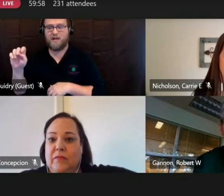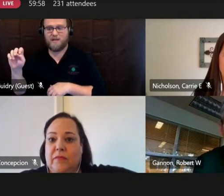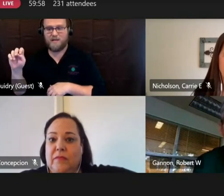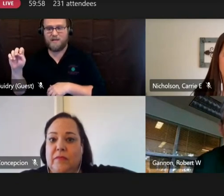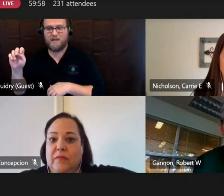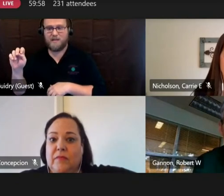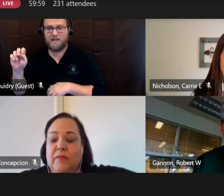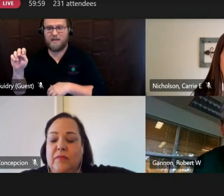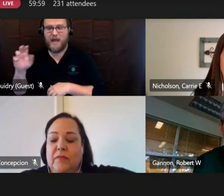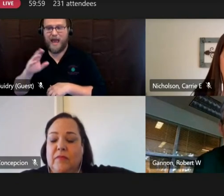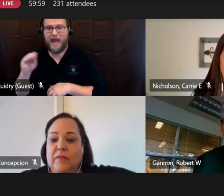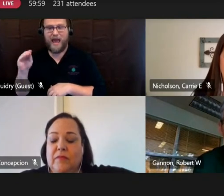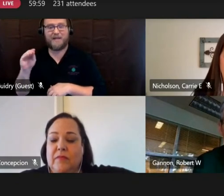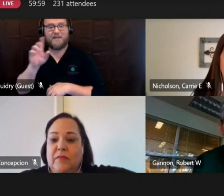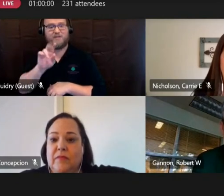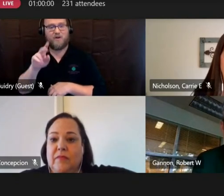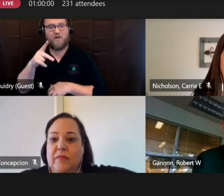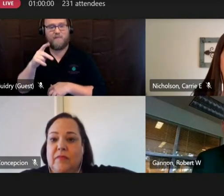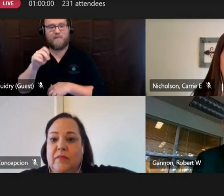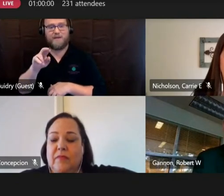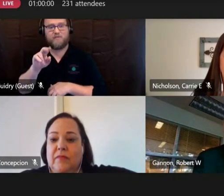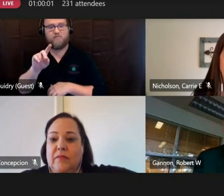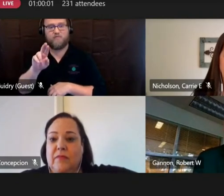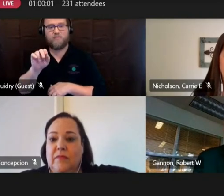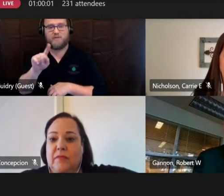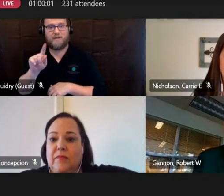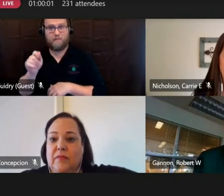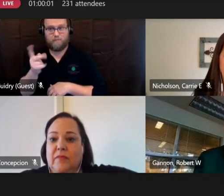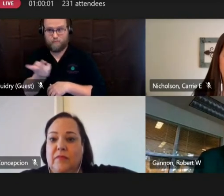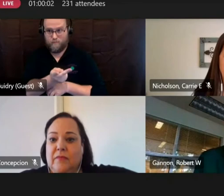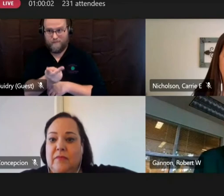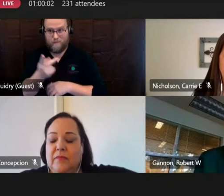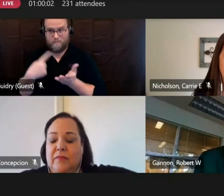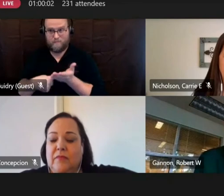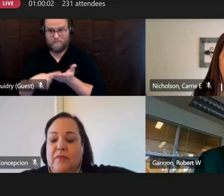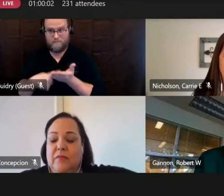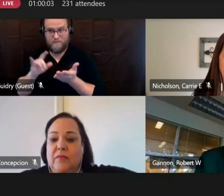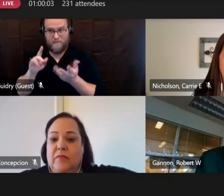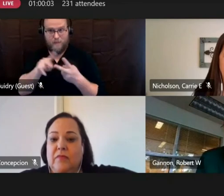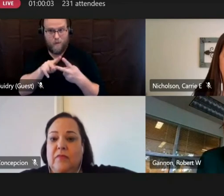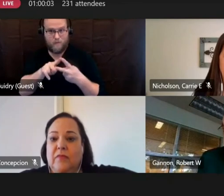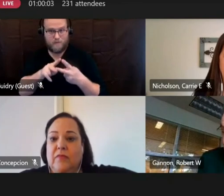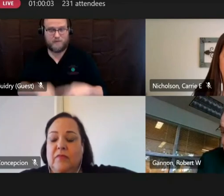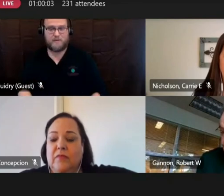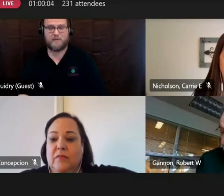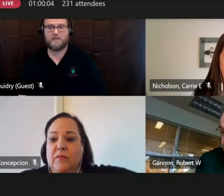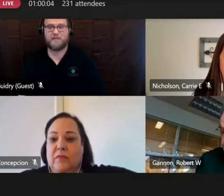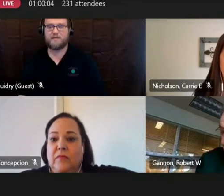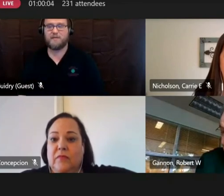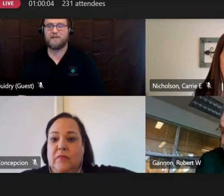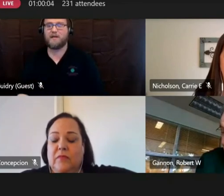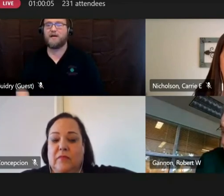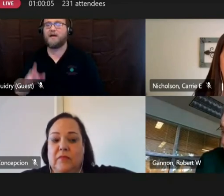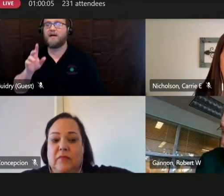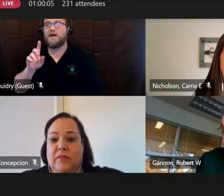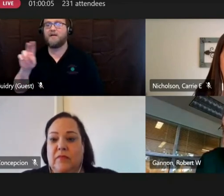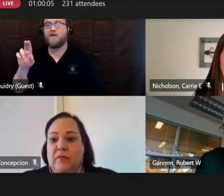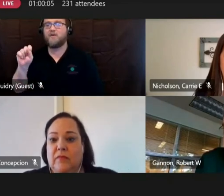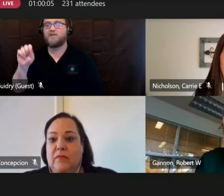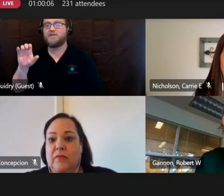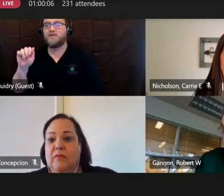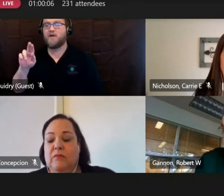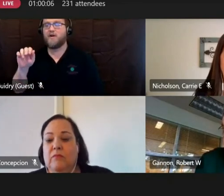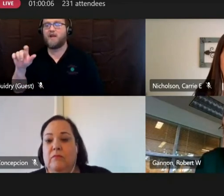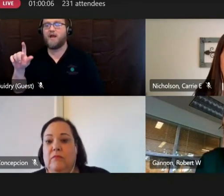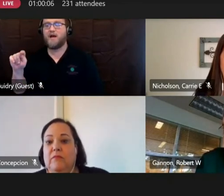a good opportunity for us to put some clarity out there. Yeah, for sure. Class sizes, we're expecting them to be pretty similar to what they